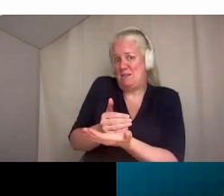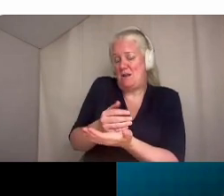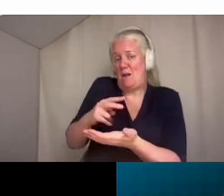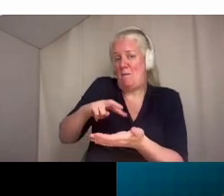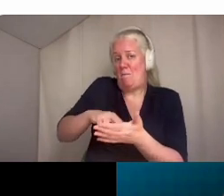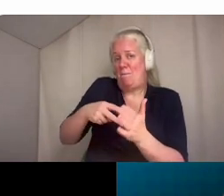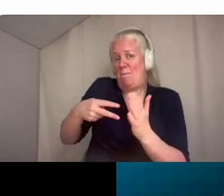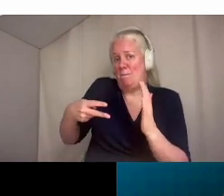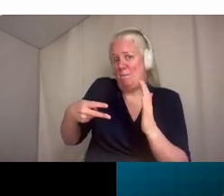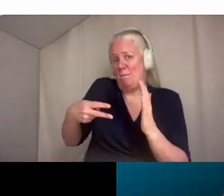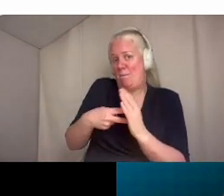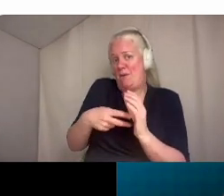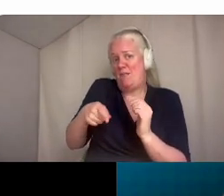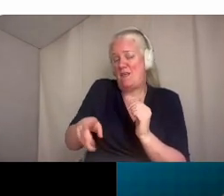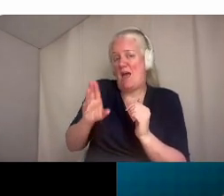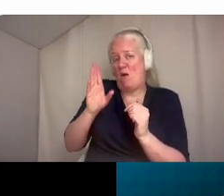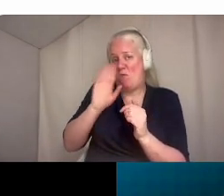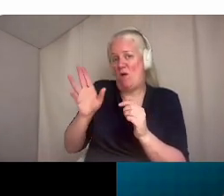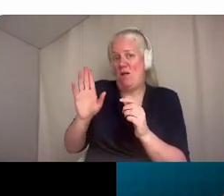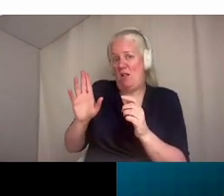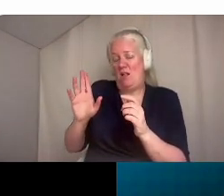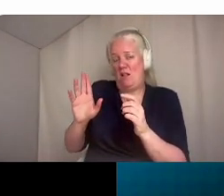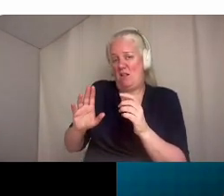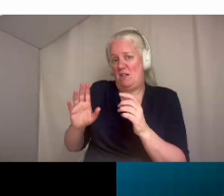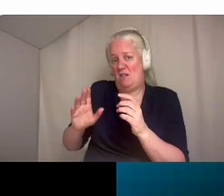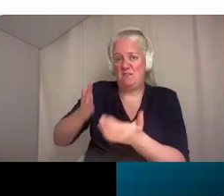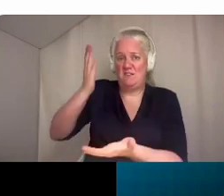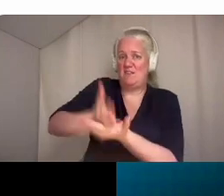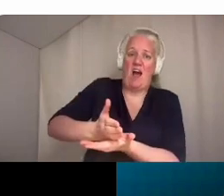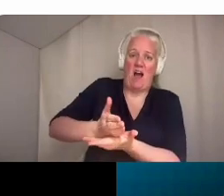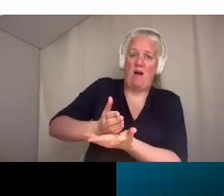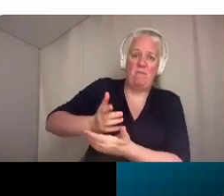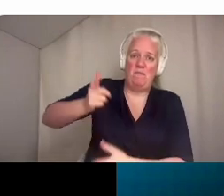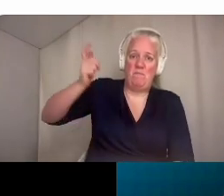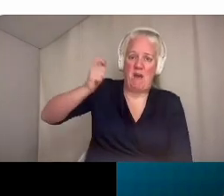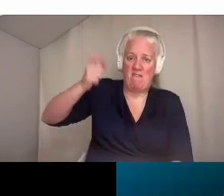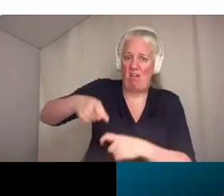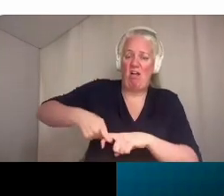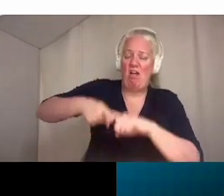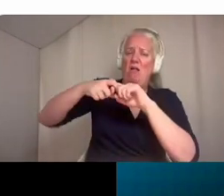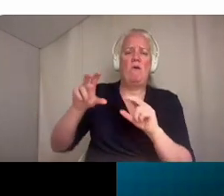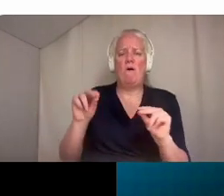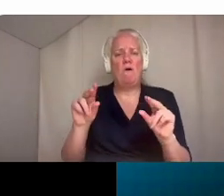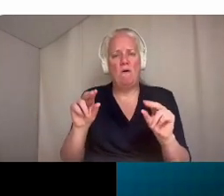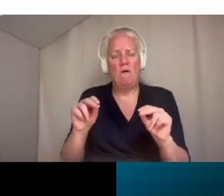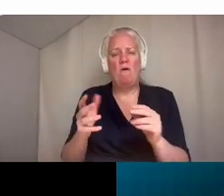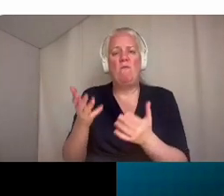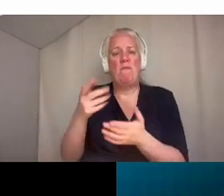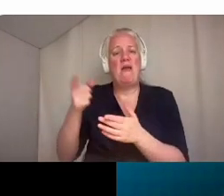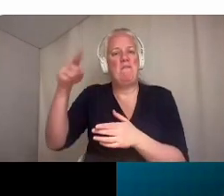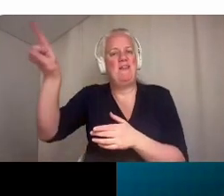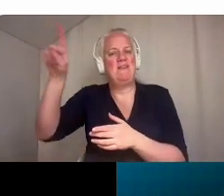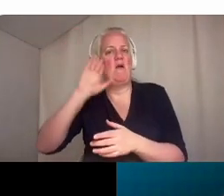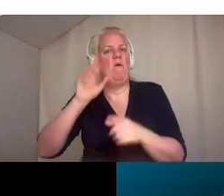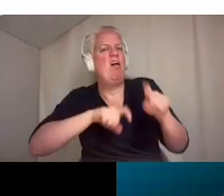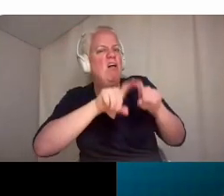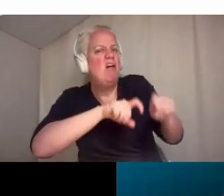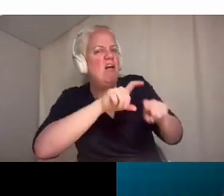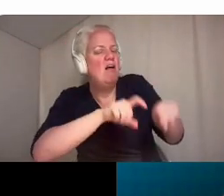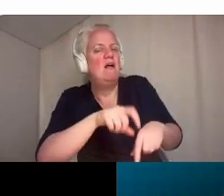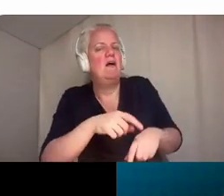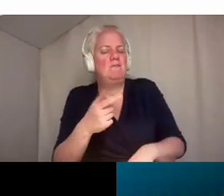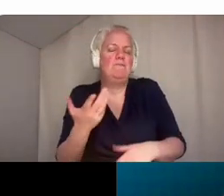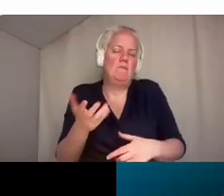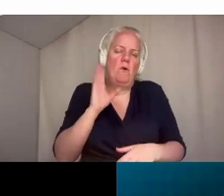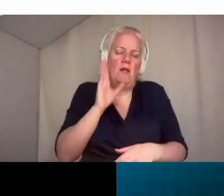that will terminate benefits or cause benefits to be suspended. They may ask a lot of questions, but Social